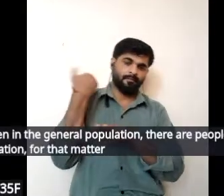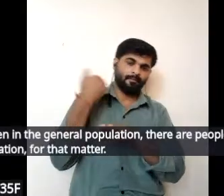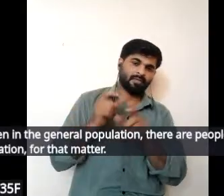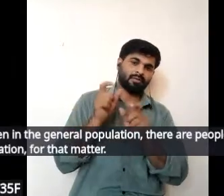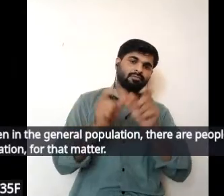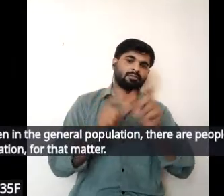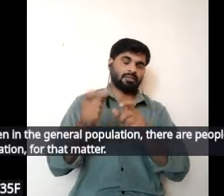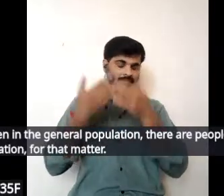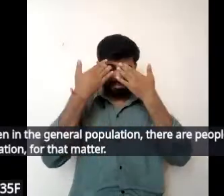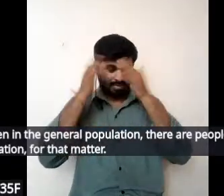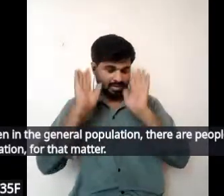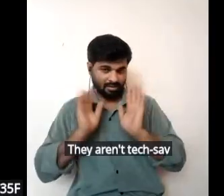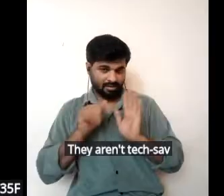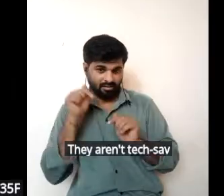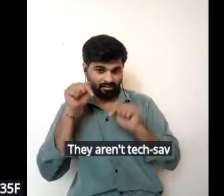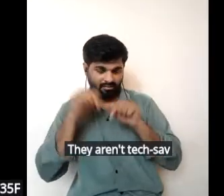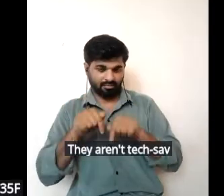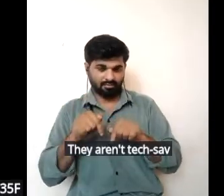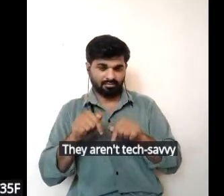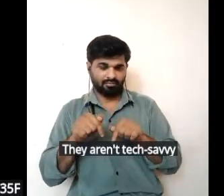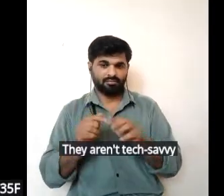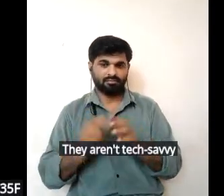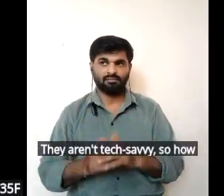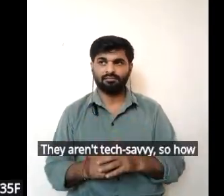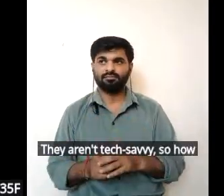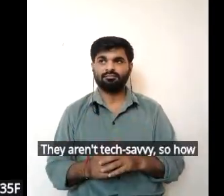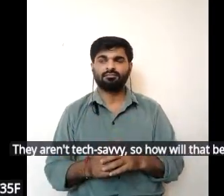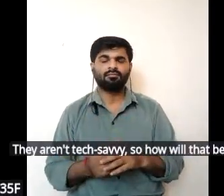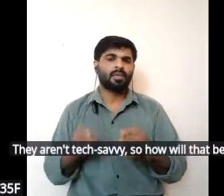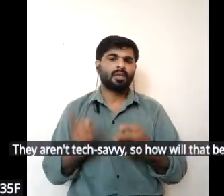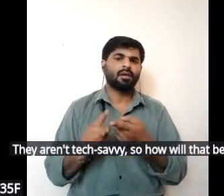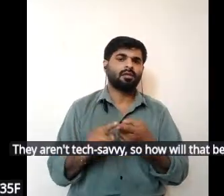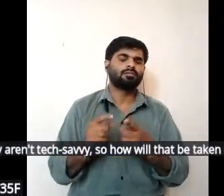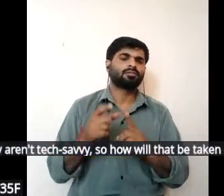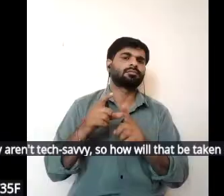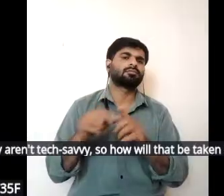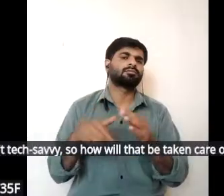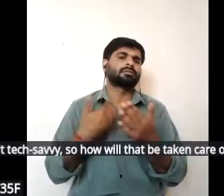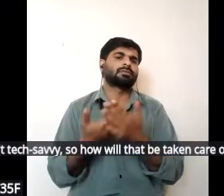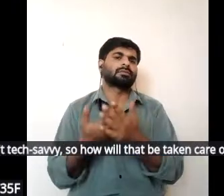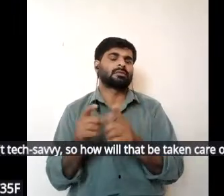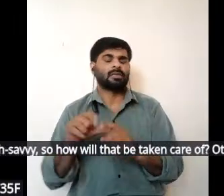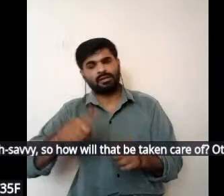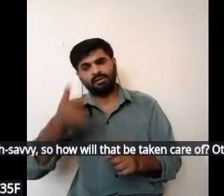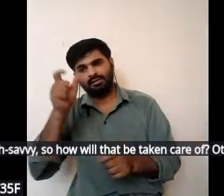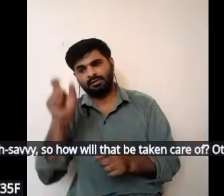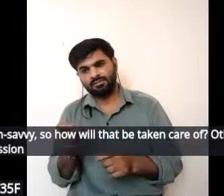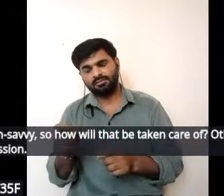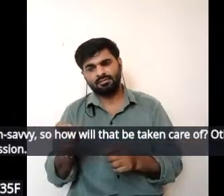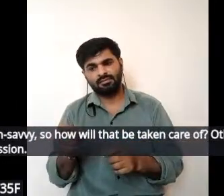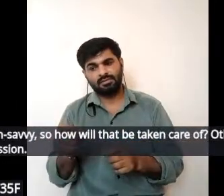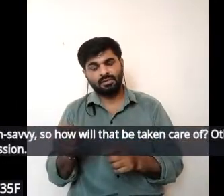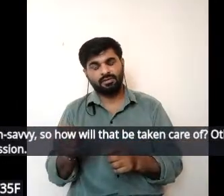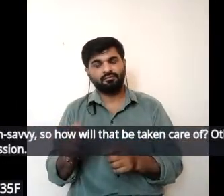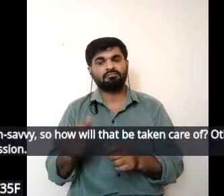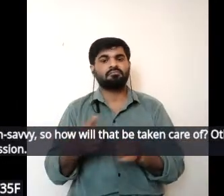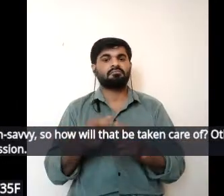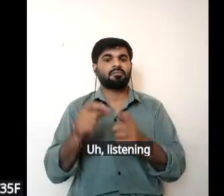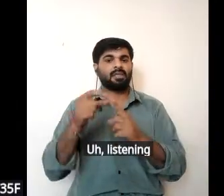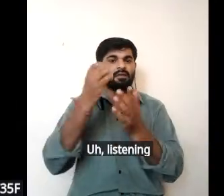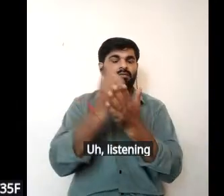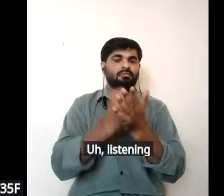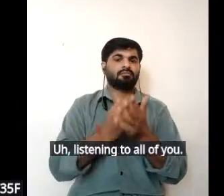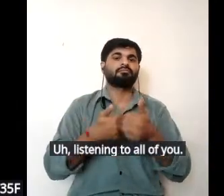they aren't tech savvy. So how will that be taken care of? Otherwise, it's been a wonderful session, listening to all of